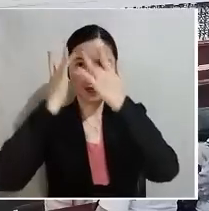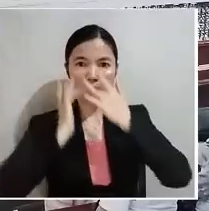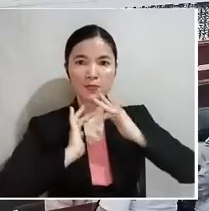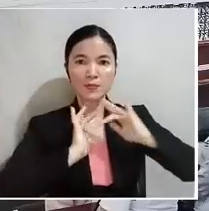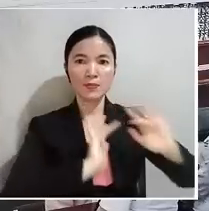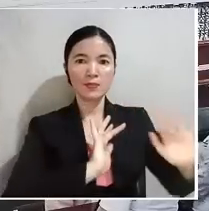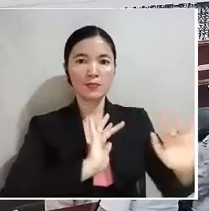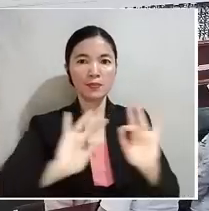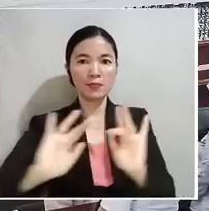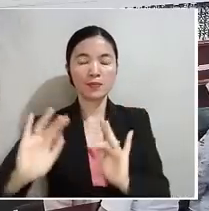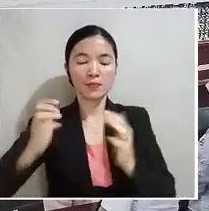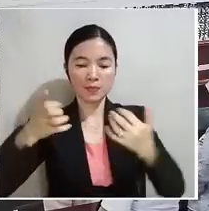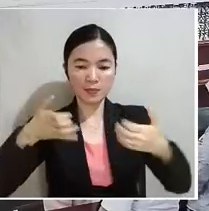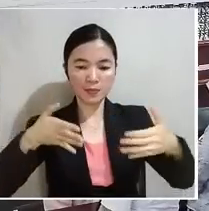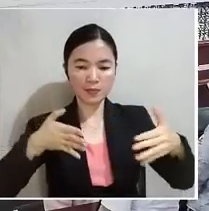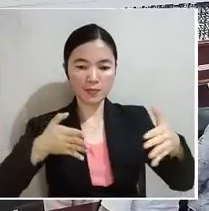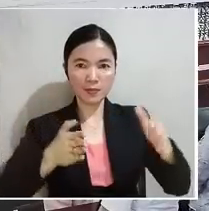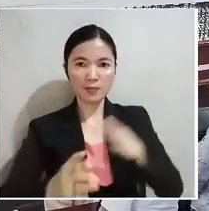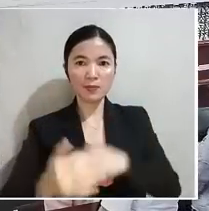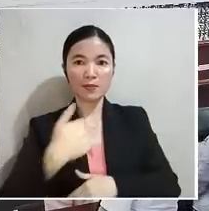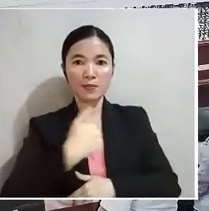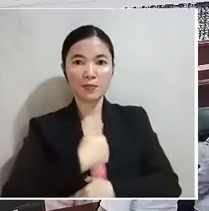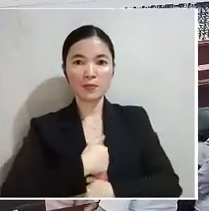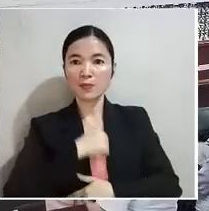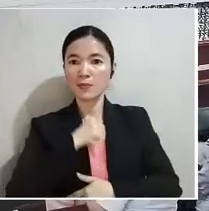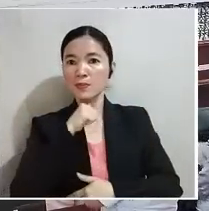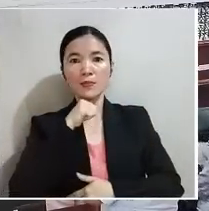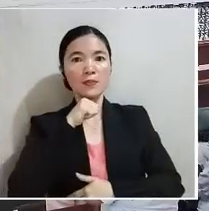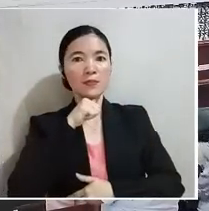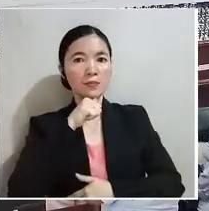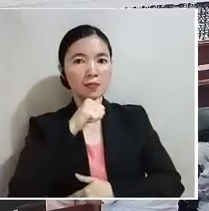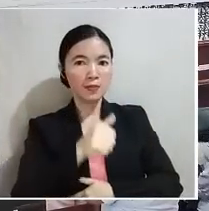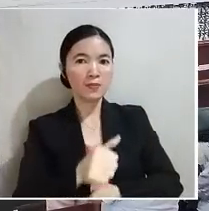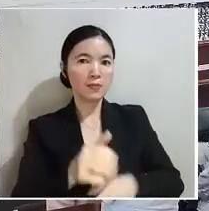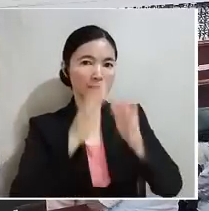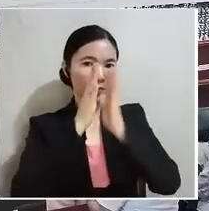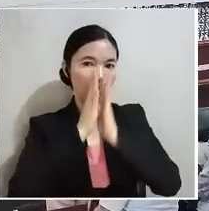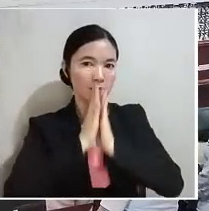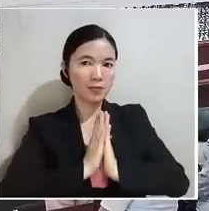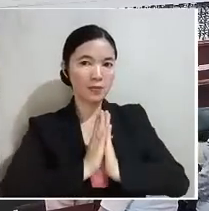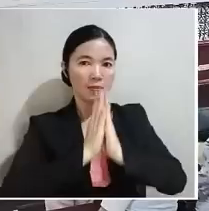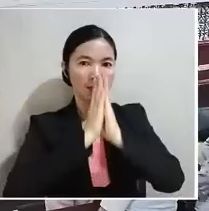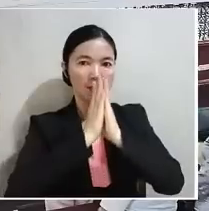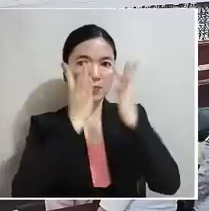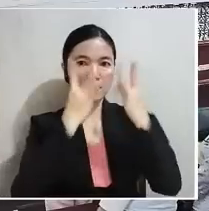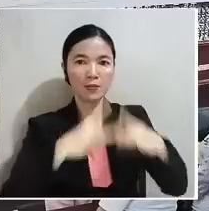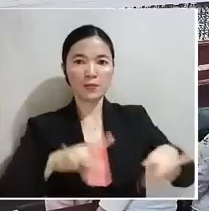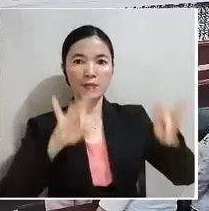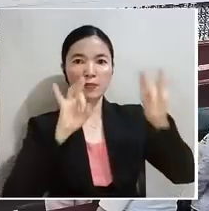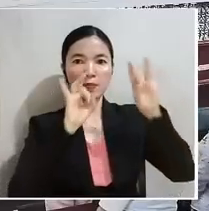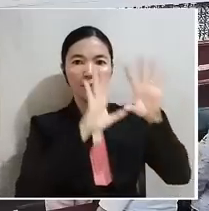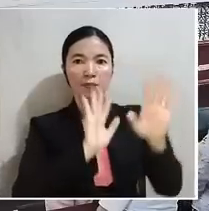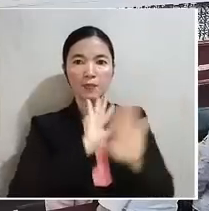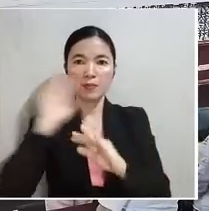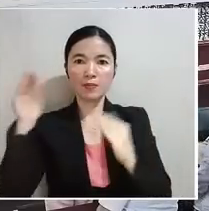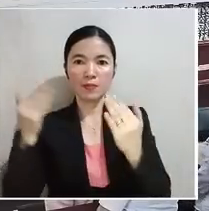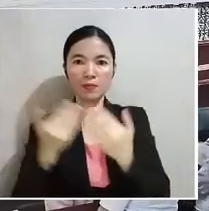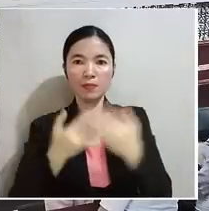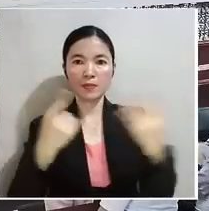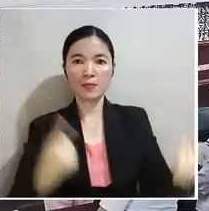me not fall in vain. All my sins,